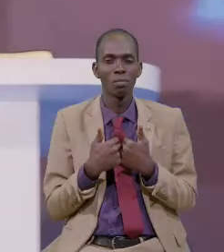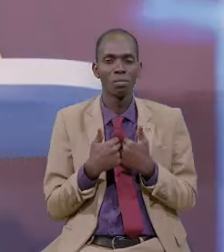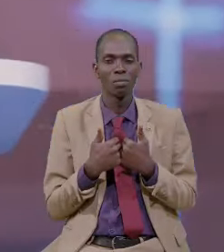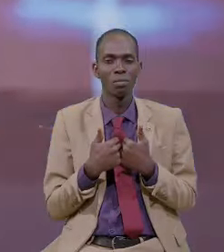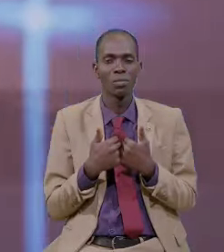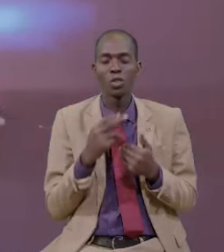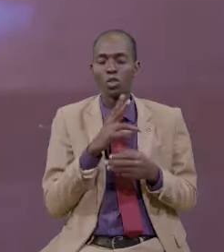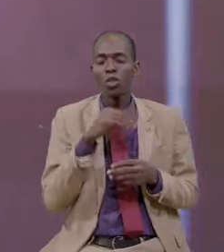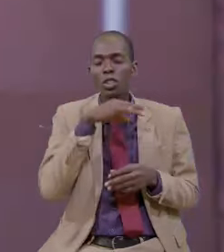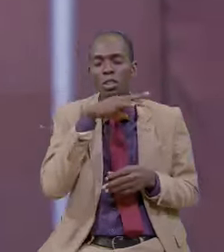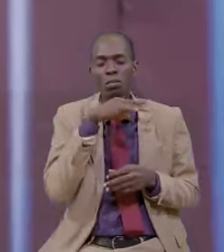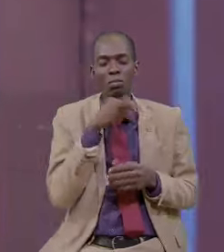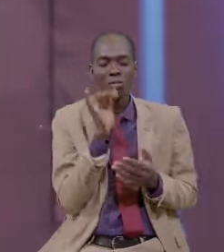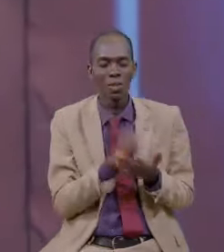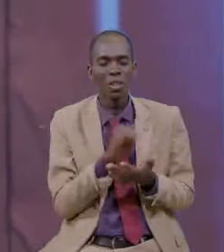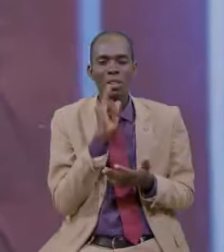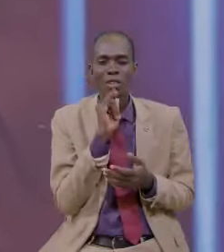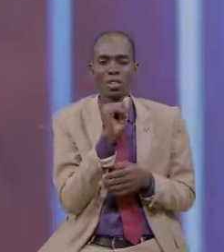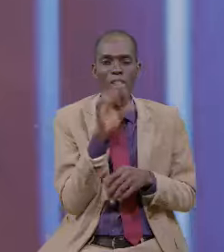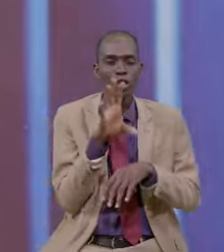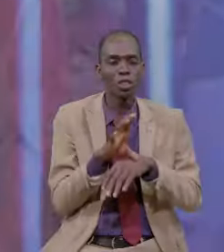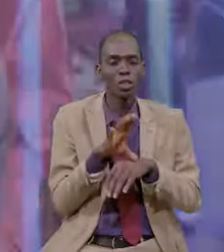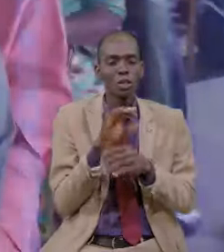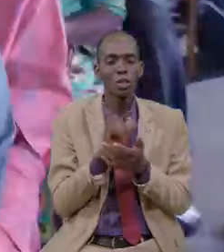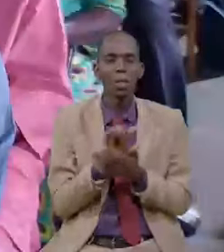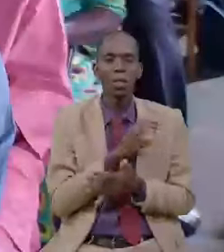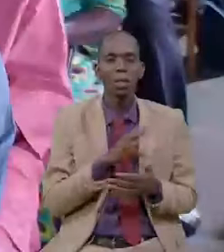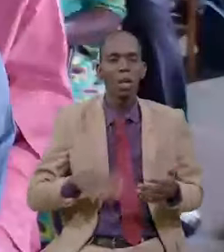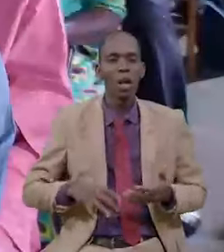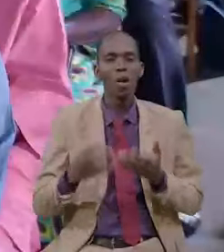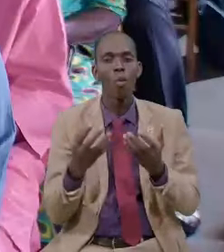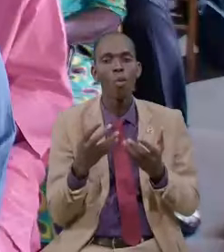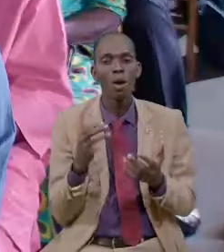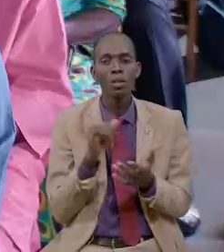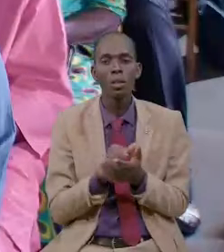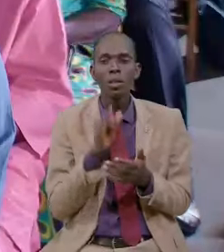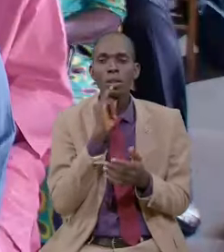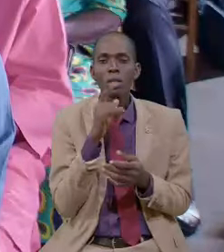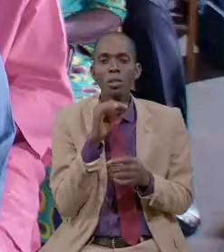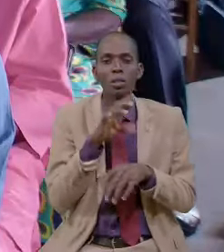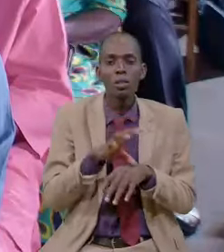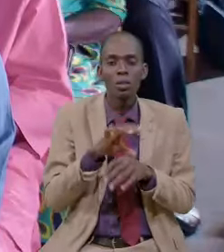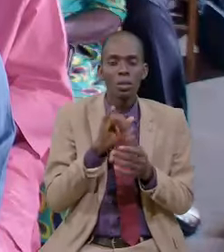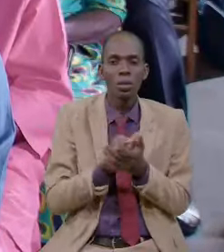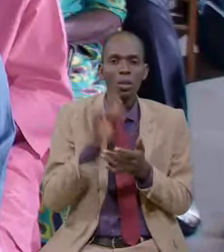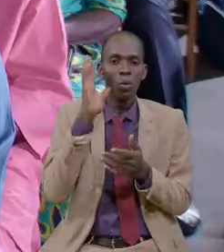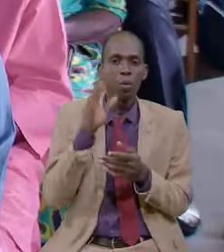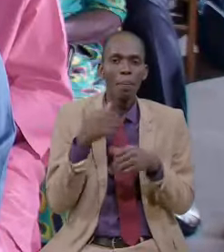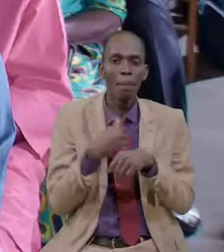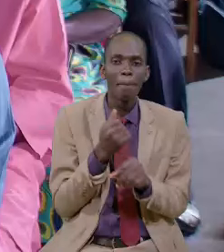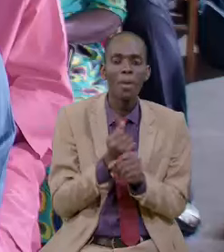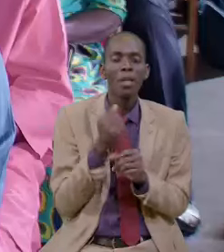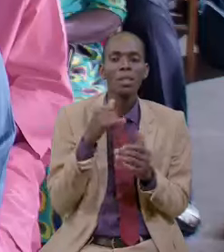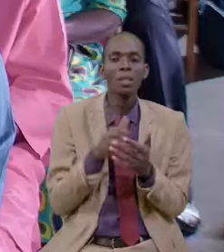That's a church that Christ wants to raise up. And that's the church that will make it at the rapture.